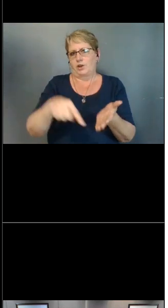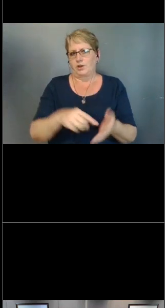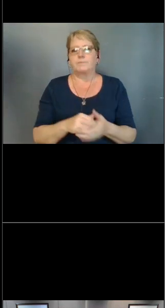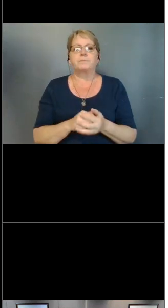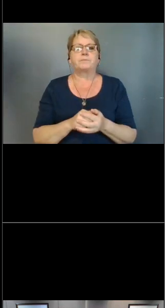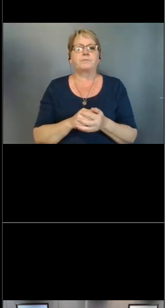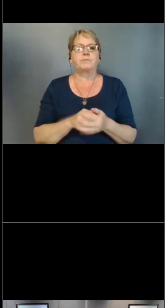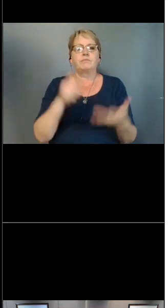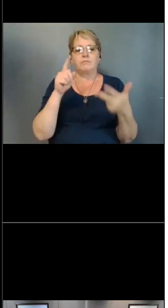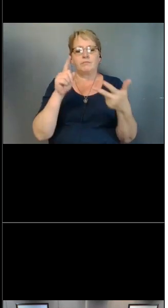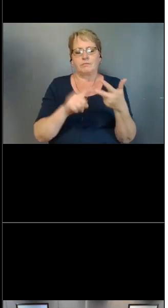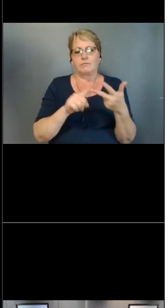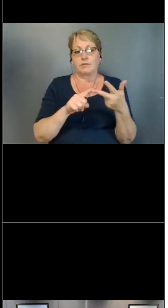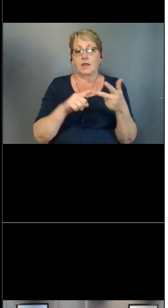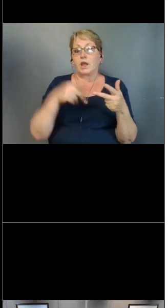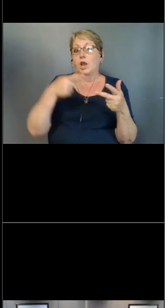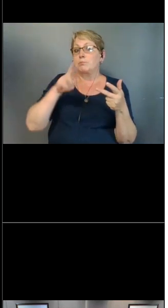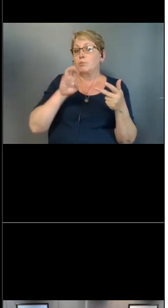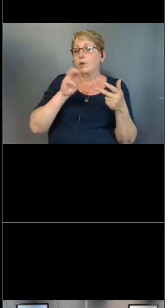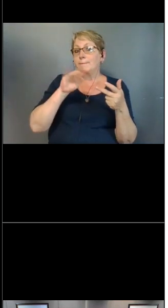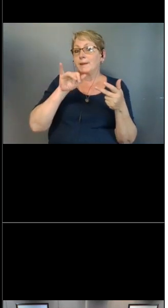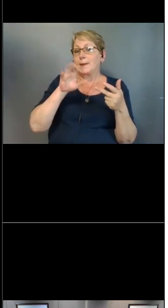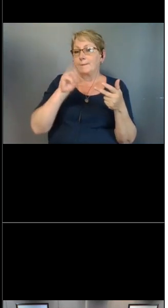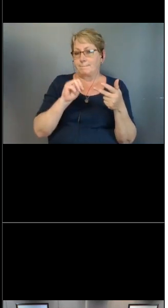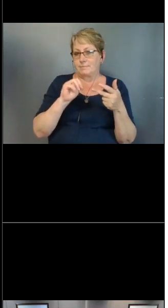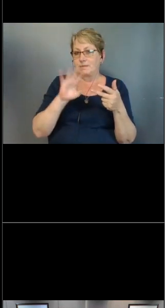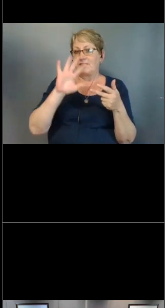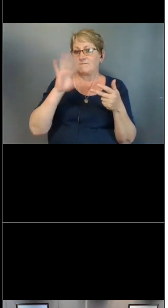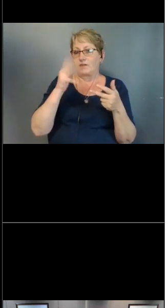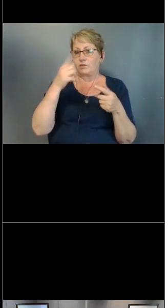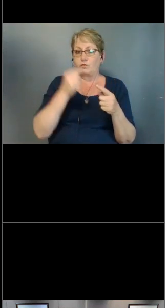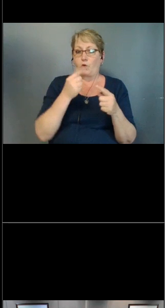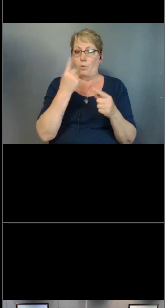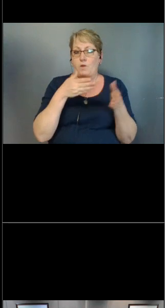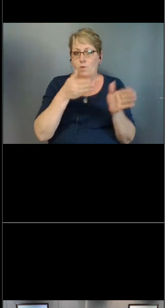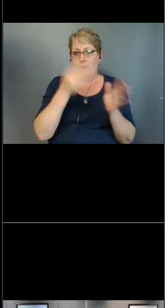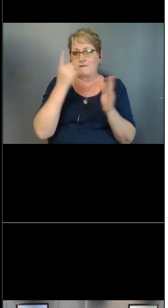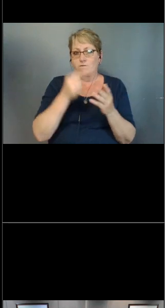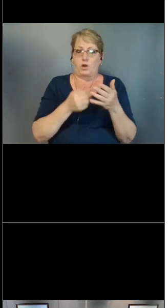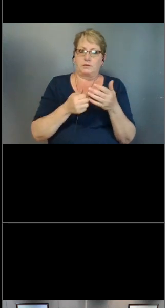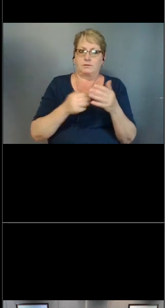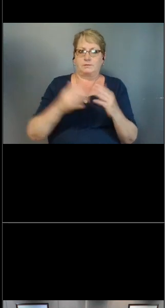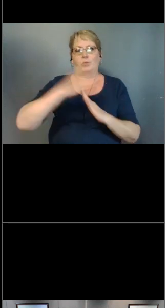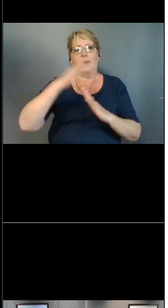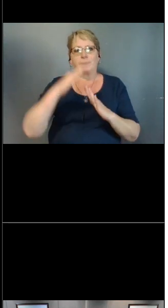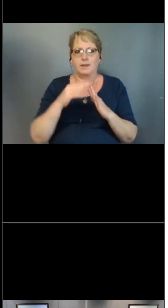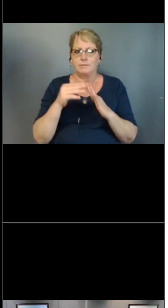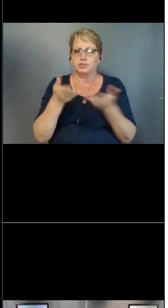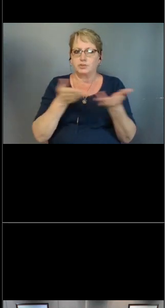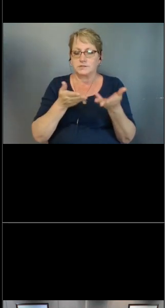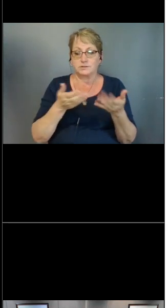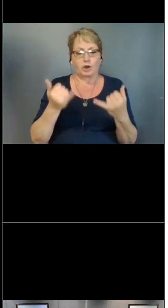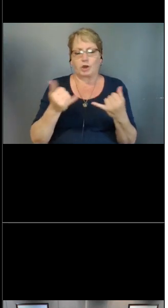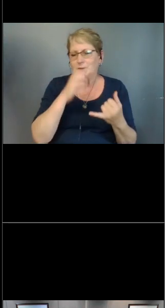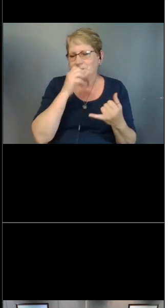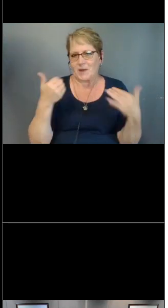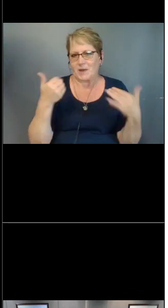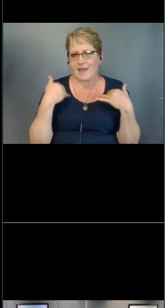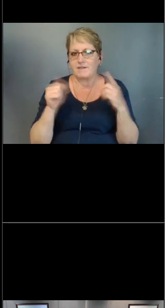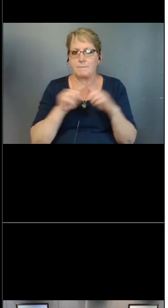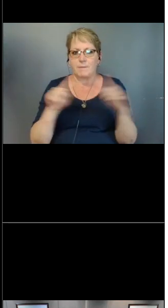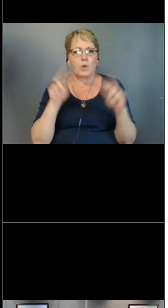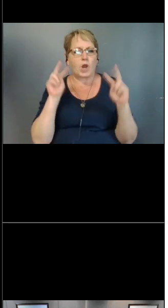Lastly, we are introducing a premium fare of $5 one way for premium services. While we do not currently have any premium services, we are examining